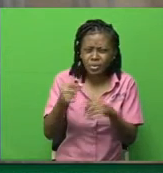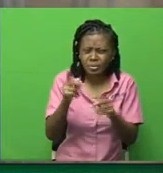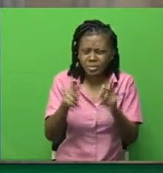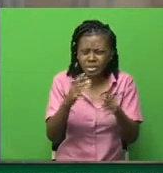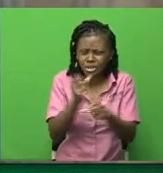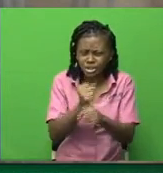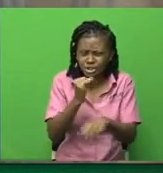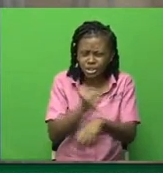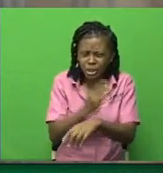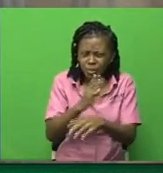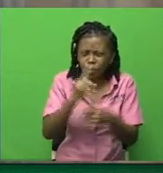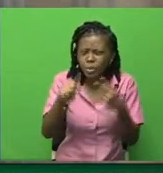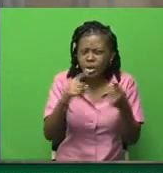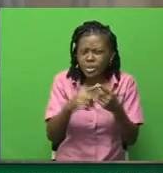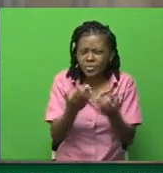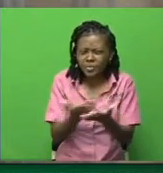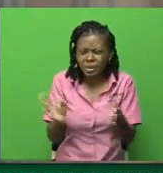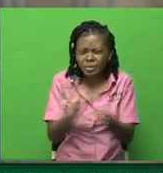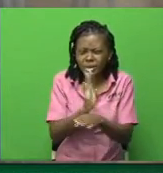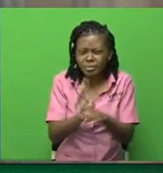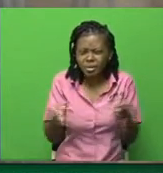42 000 people